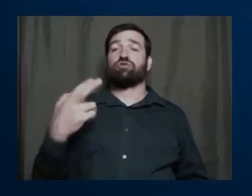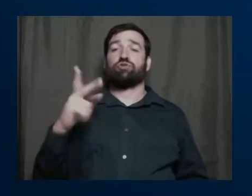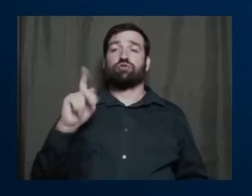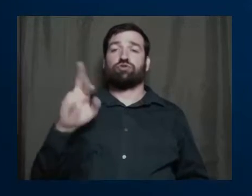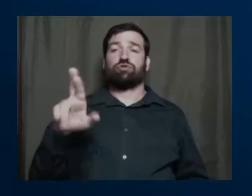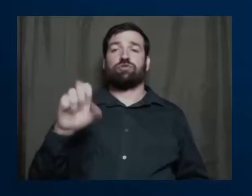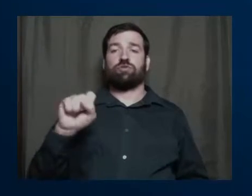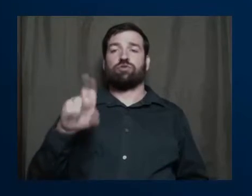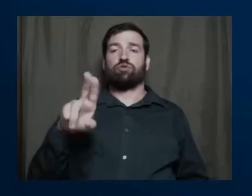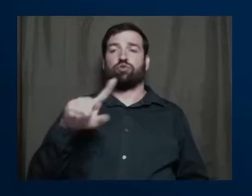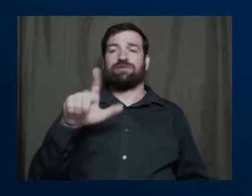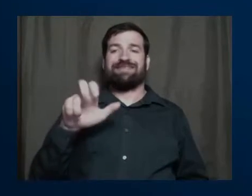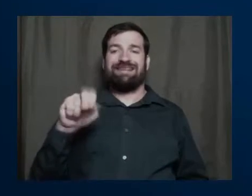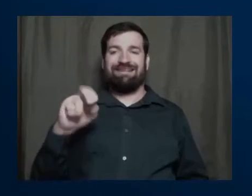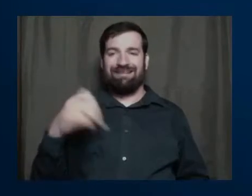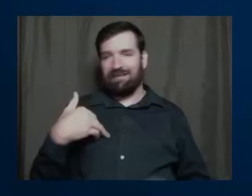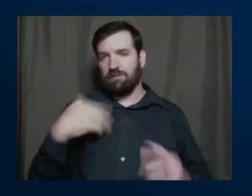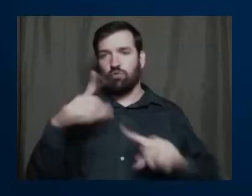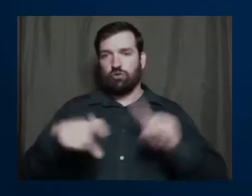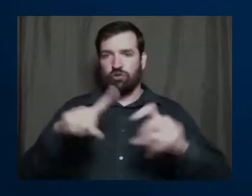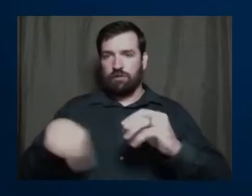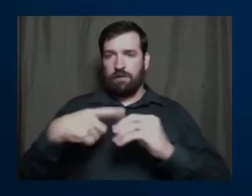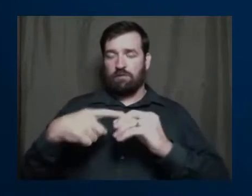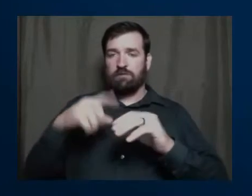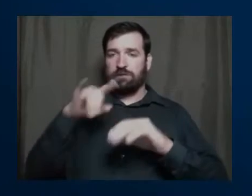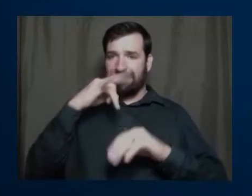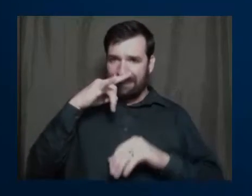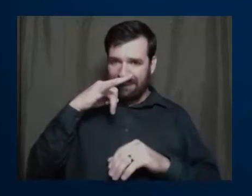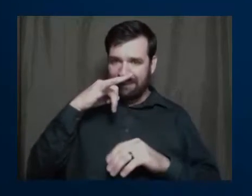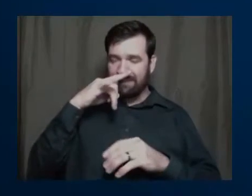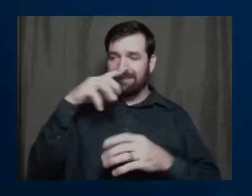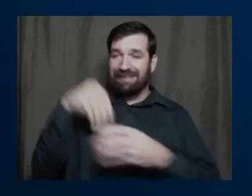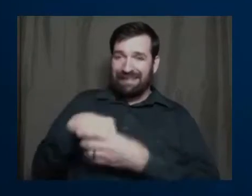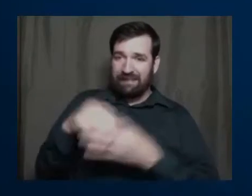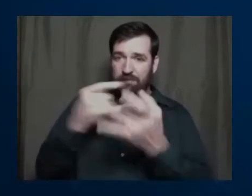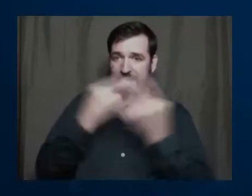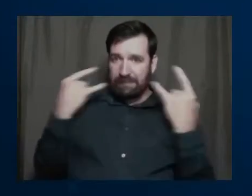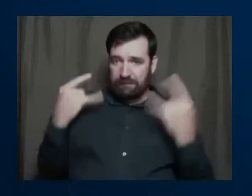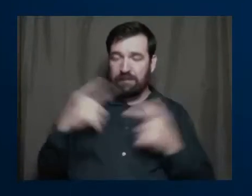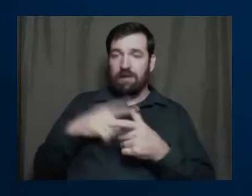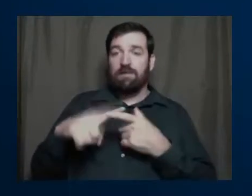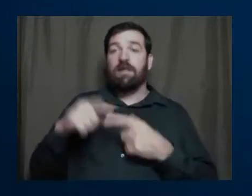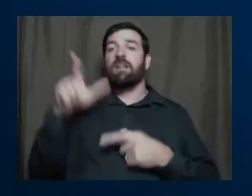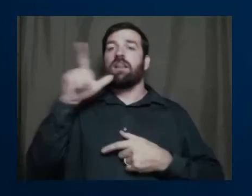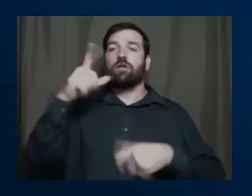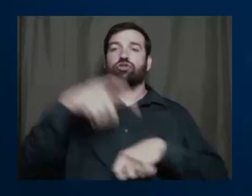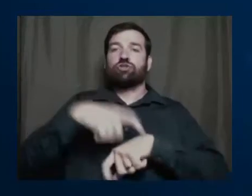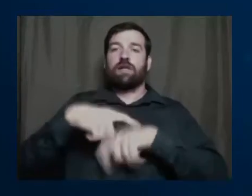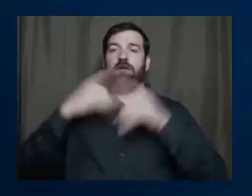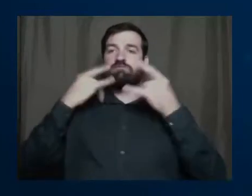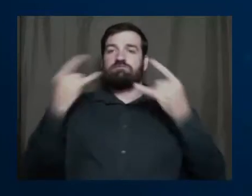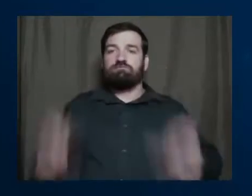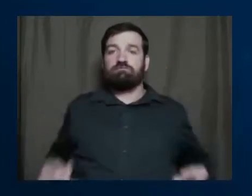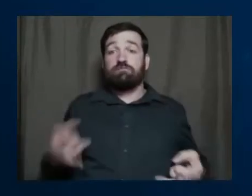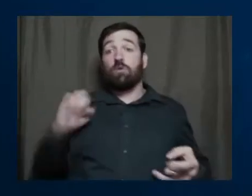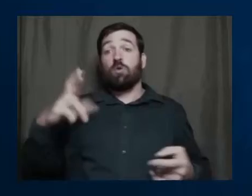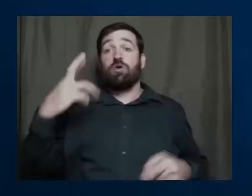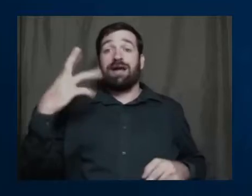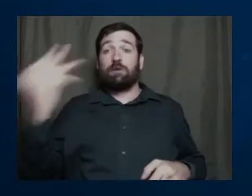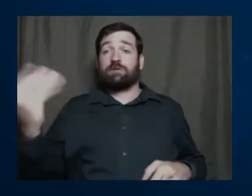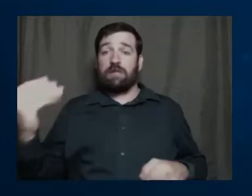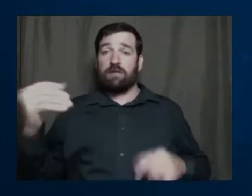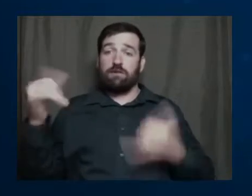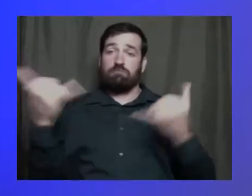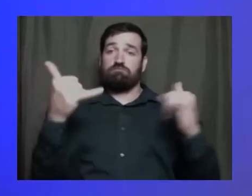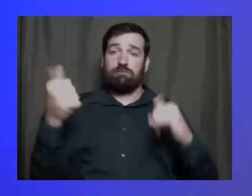concerns about kids masking in the classroom but then taking them off right now with the Delta variant during lunchtime and maybe even outside with the kids on the playground. Do you have any concerns